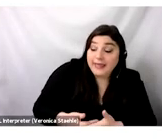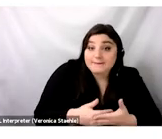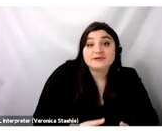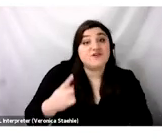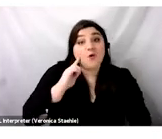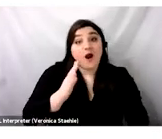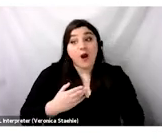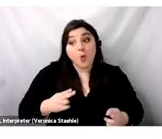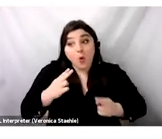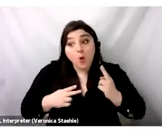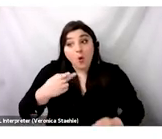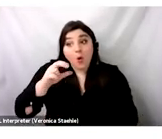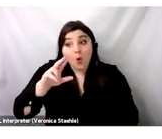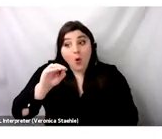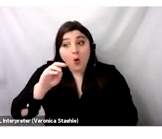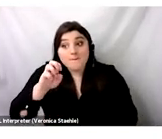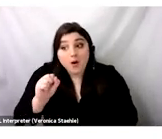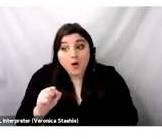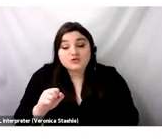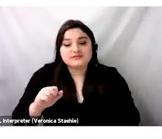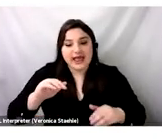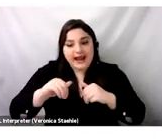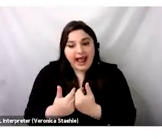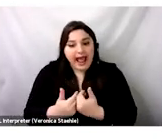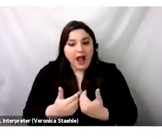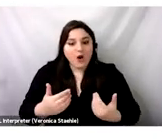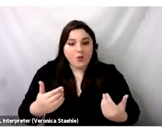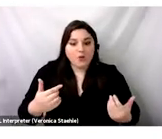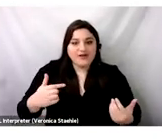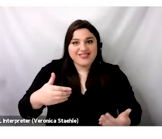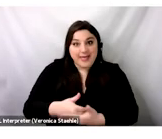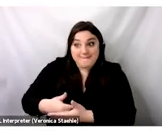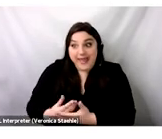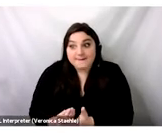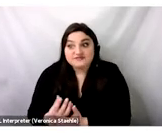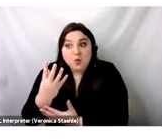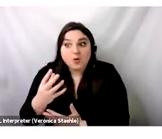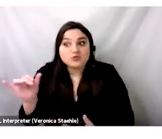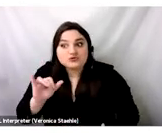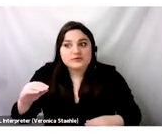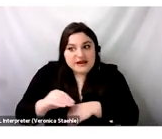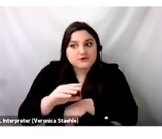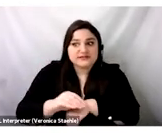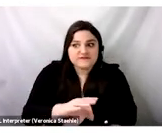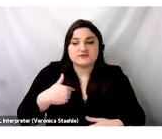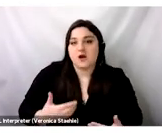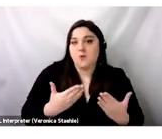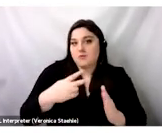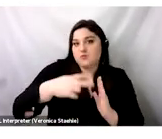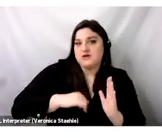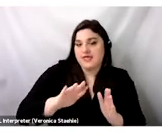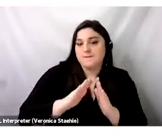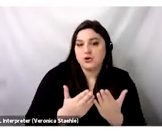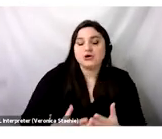fetal development, and potentially change the way that we behave. So I encourage you to look into that book as well. So getting a little